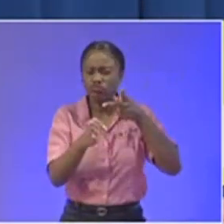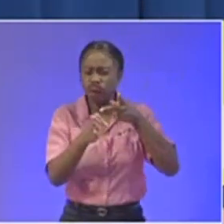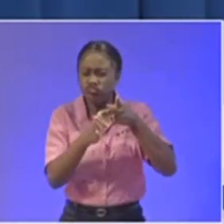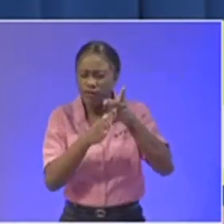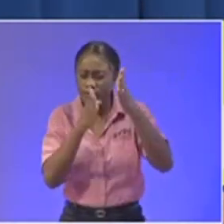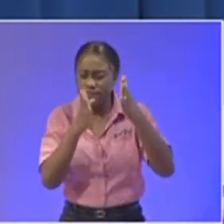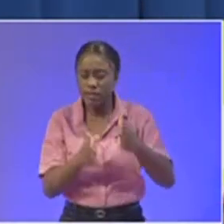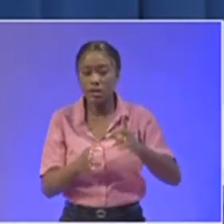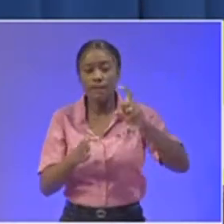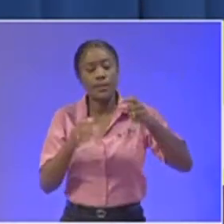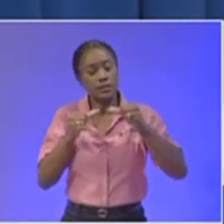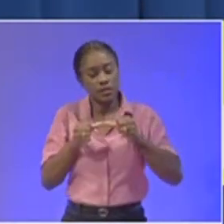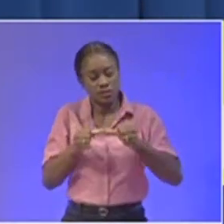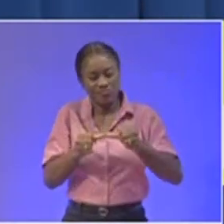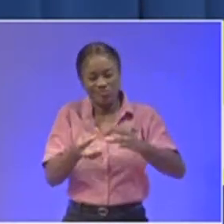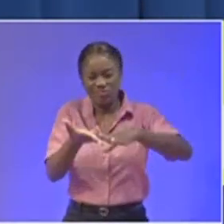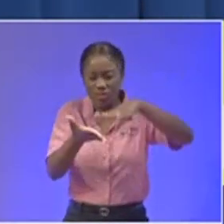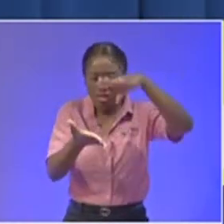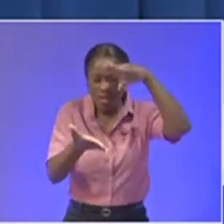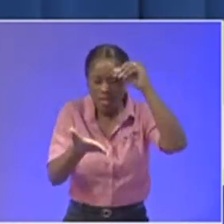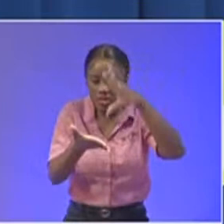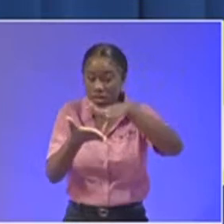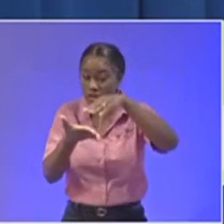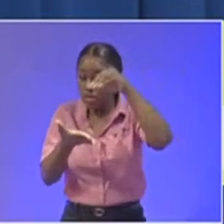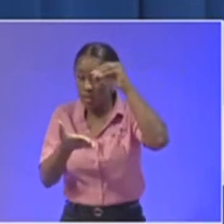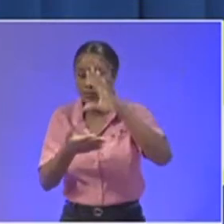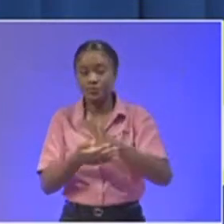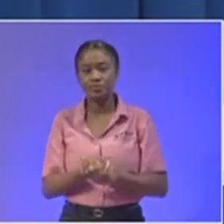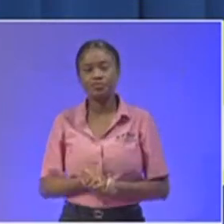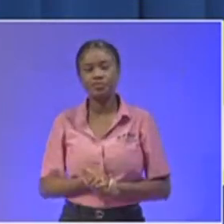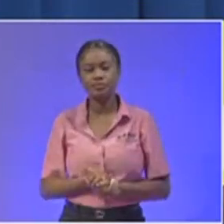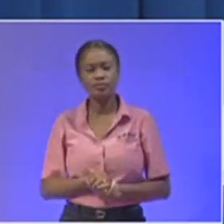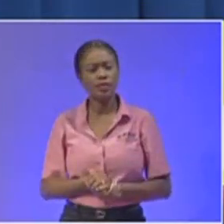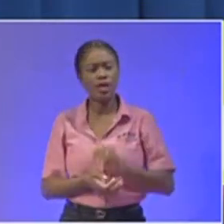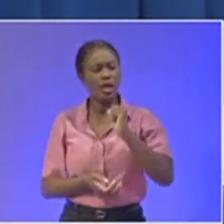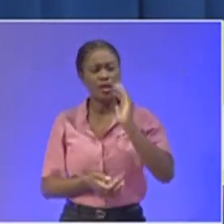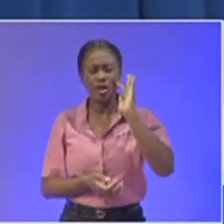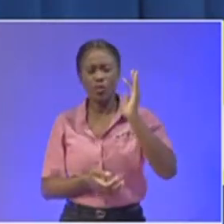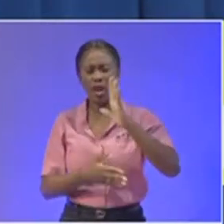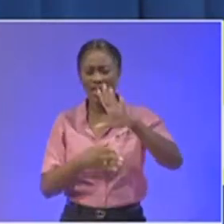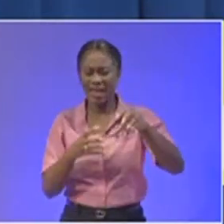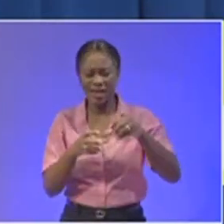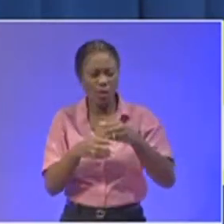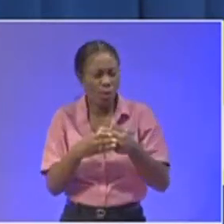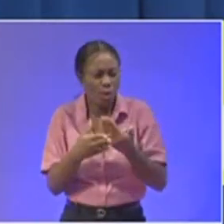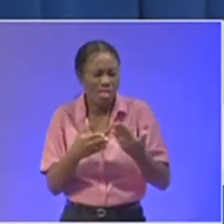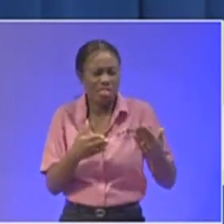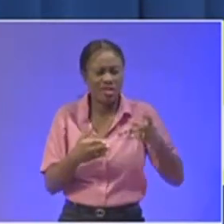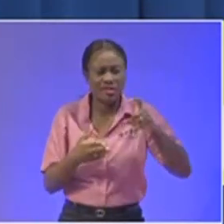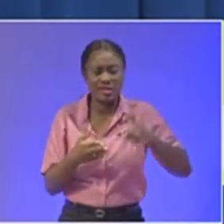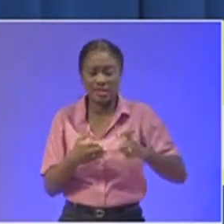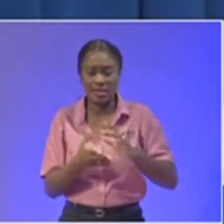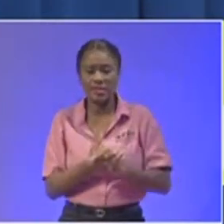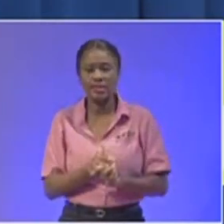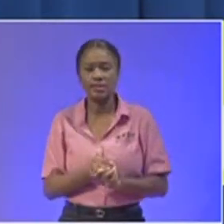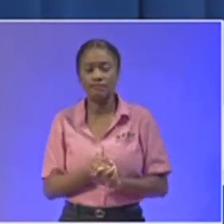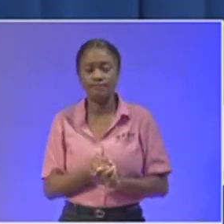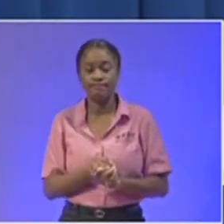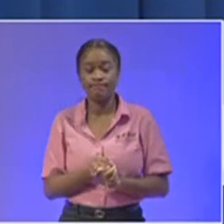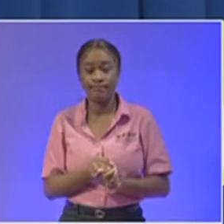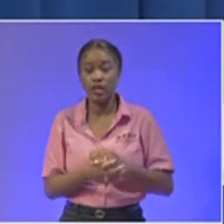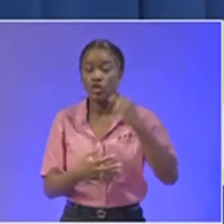But at the same time, too, you're not going to get everything you need, and some of it could be costly. So from a governmental